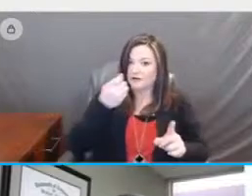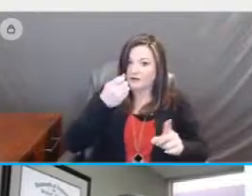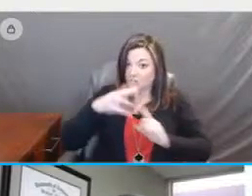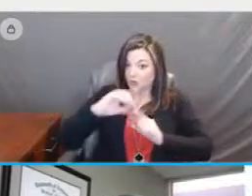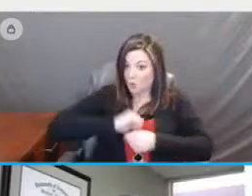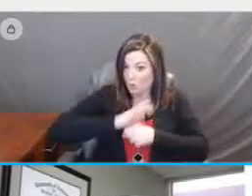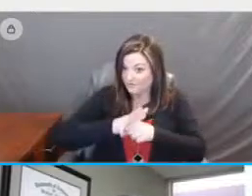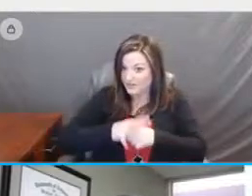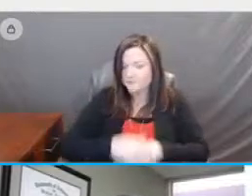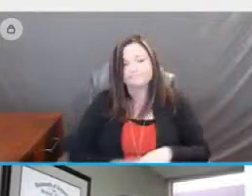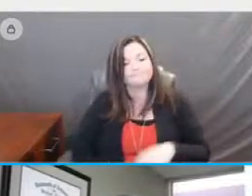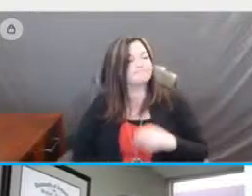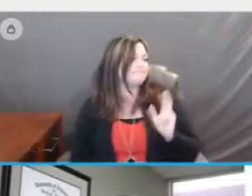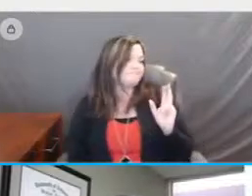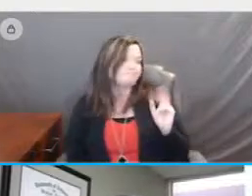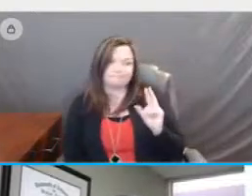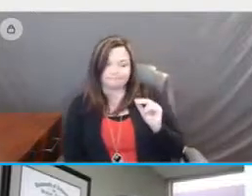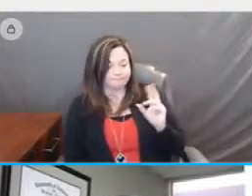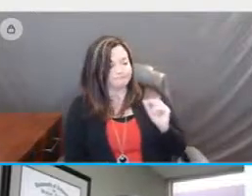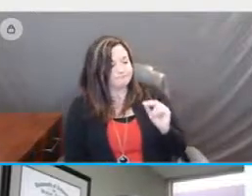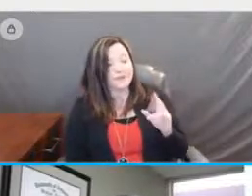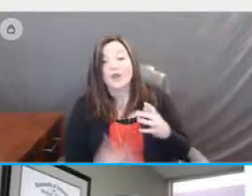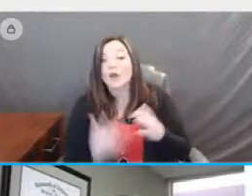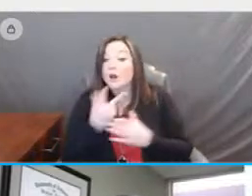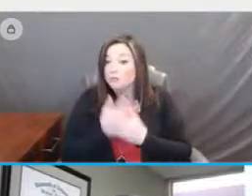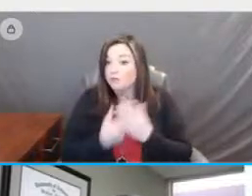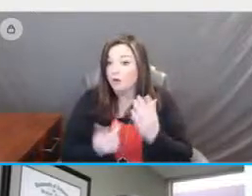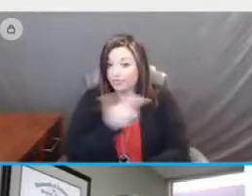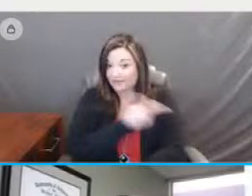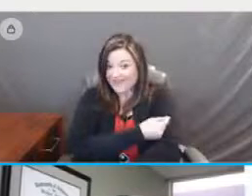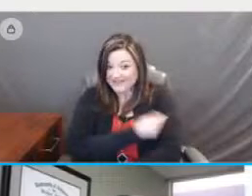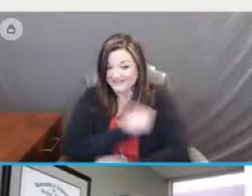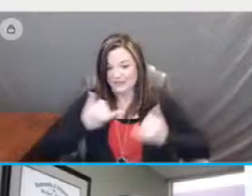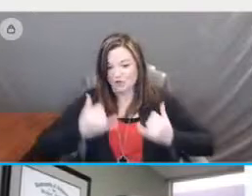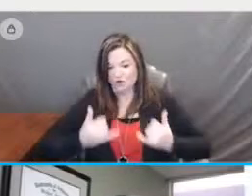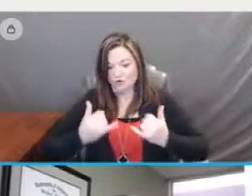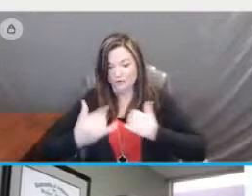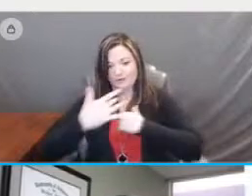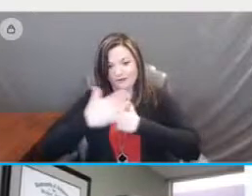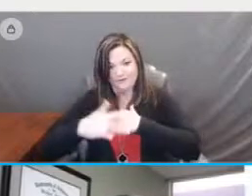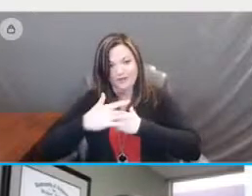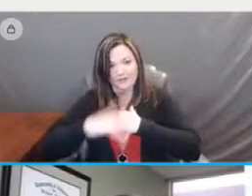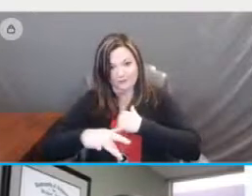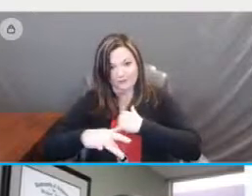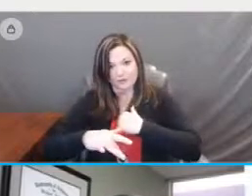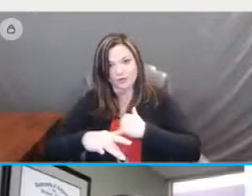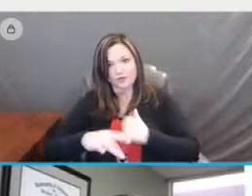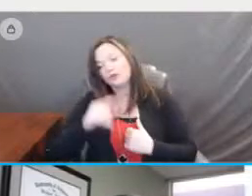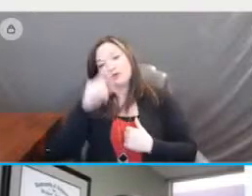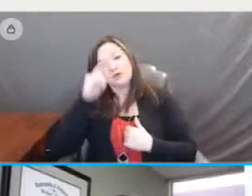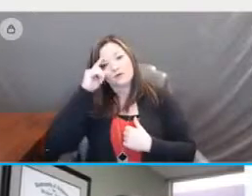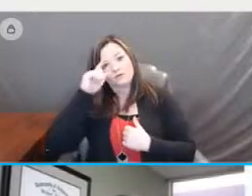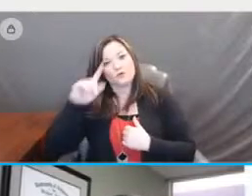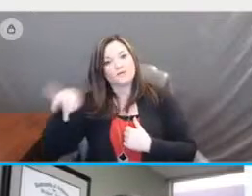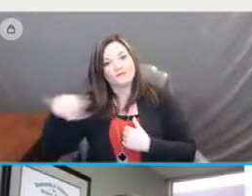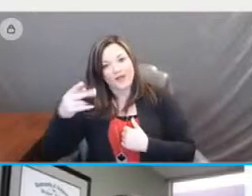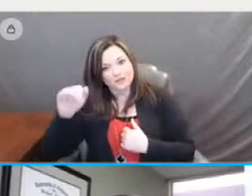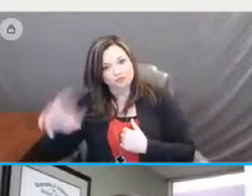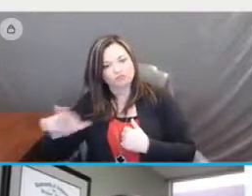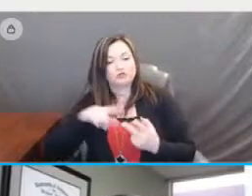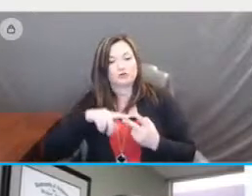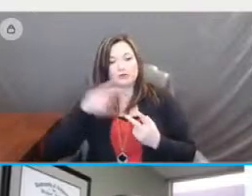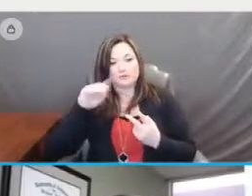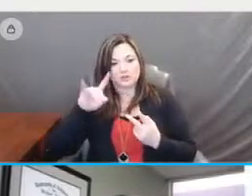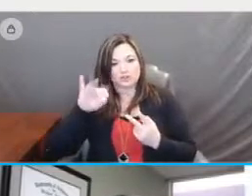No, both current vaccines that are available through the emergency use authorization, the Pfizer and the